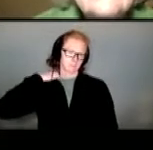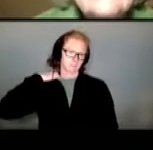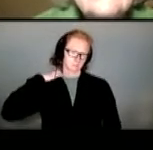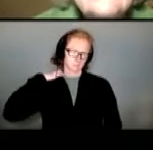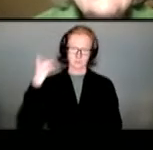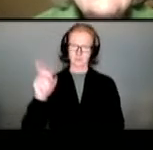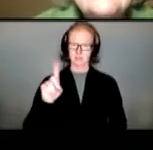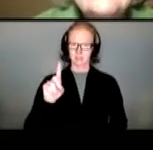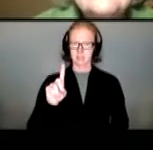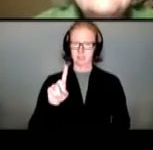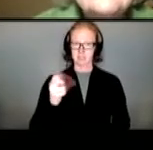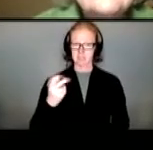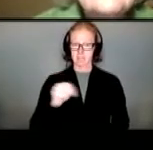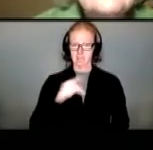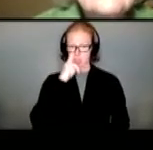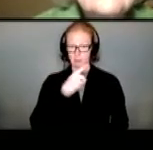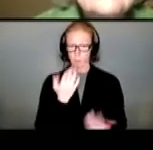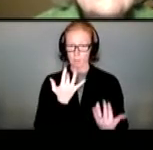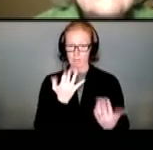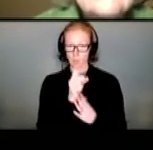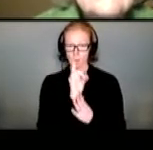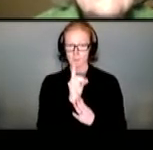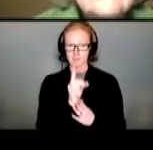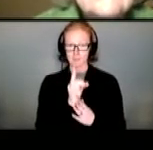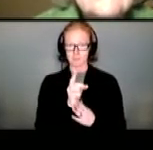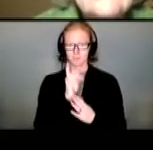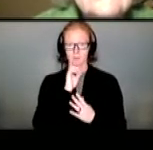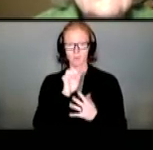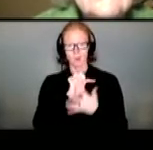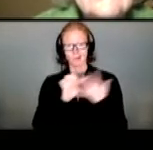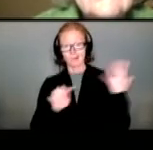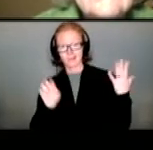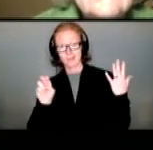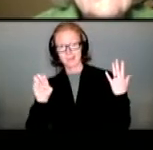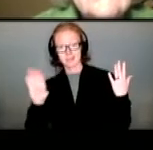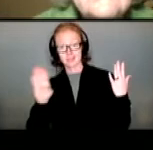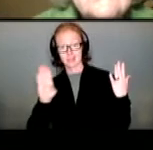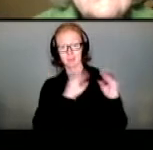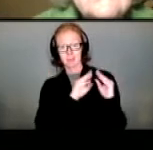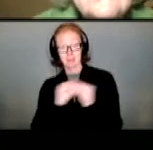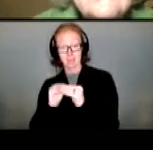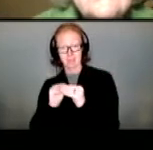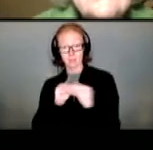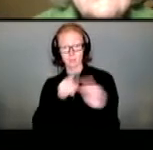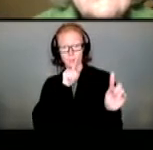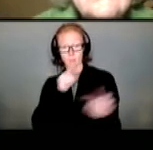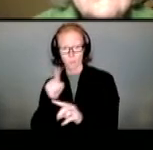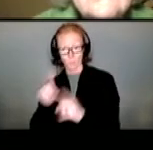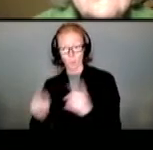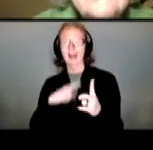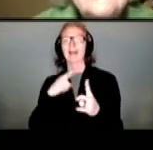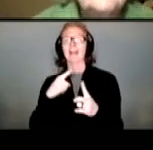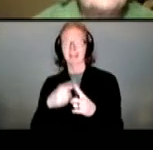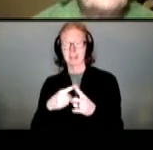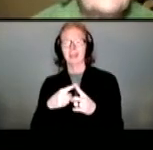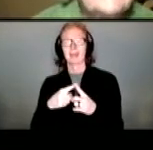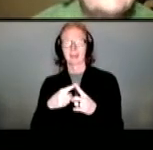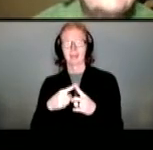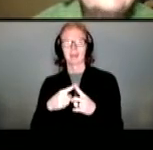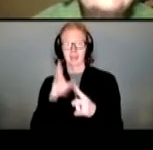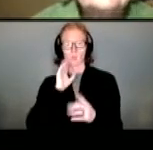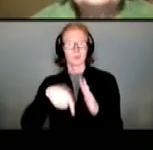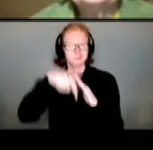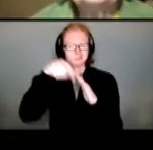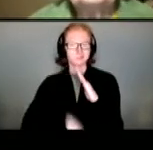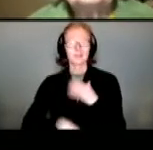could you wait just a moment for the rest of the subcommittees to just briefly report out, and then we can really get into